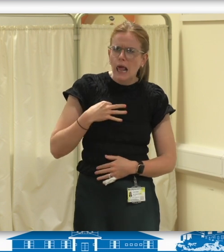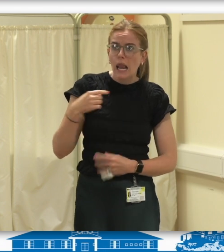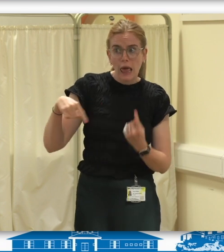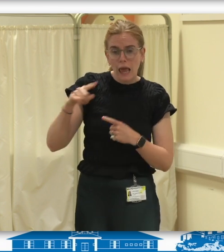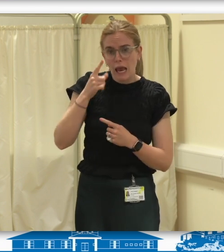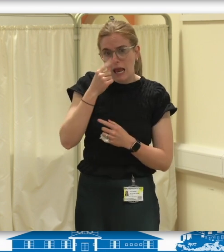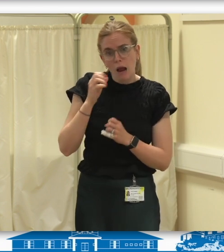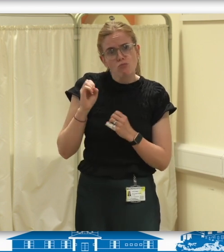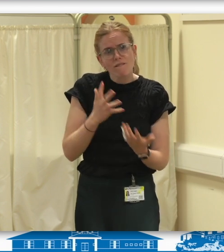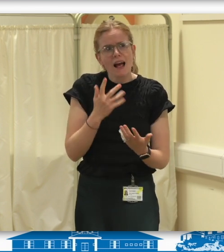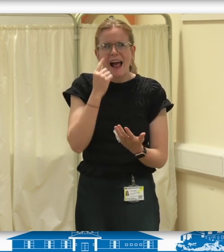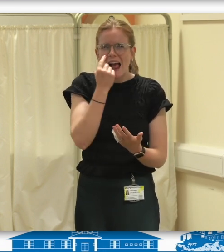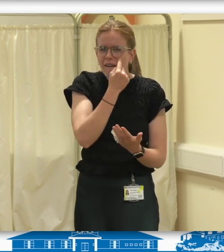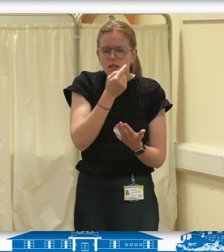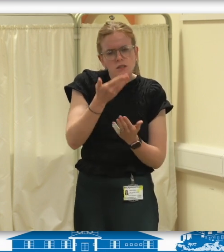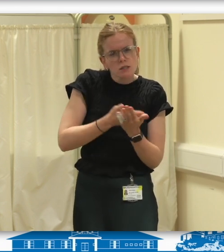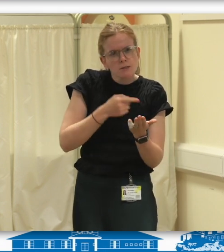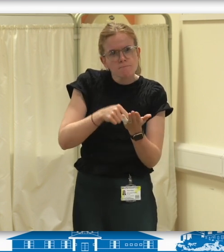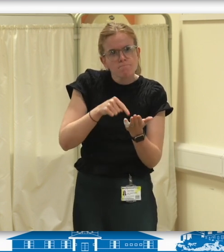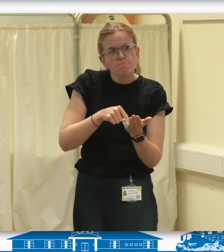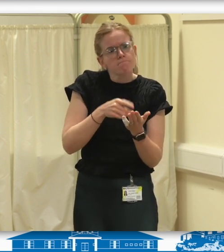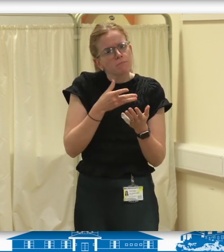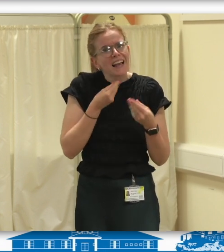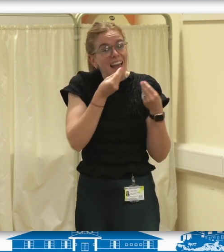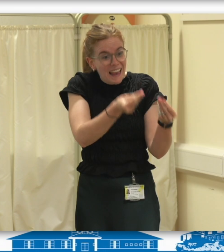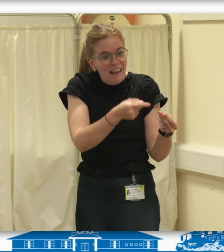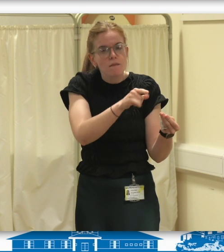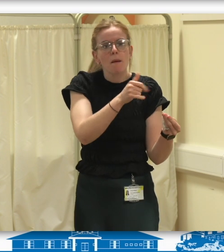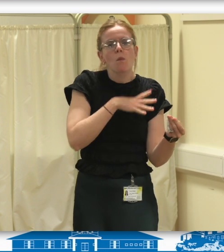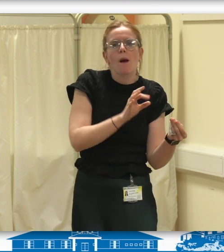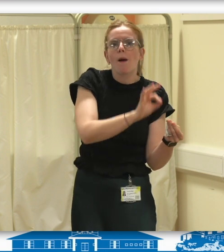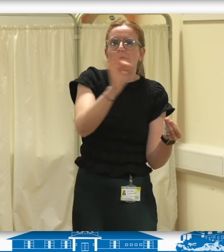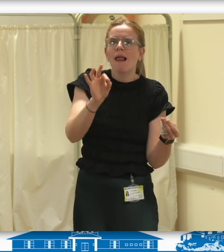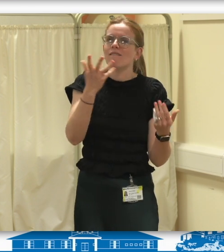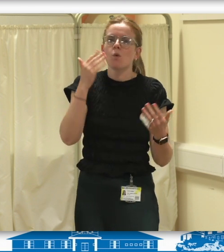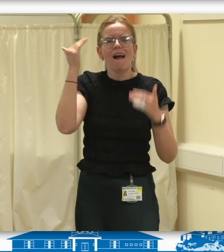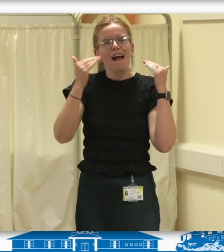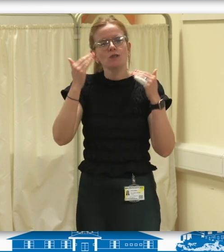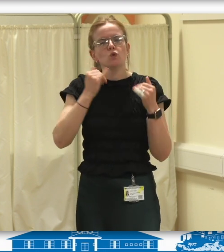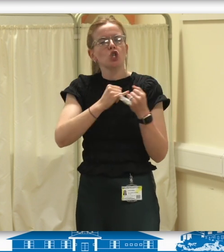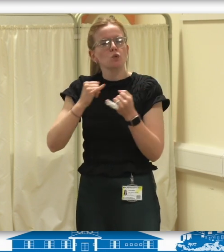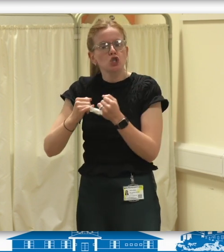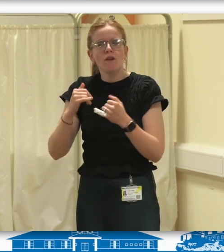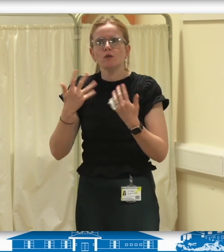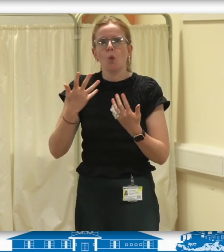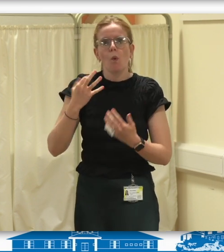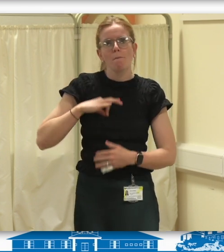support to patients who maybe need to apply for adult social services or some form of benefit